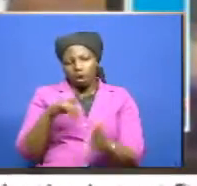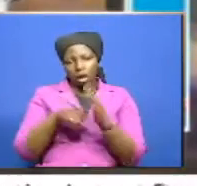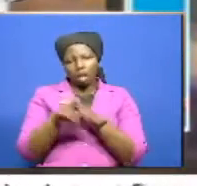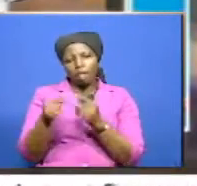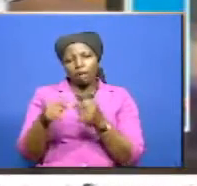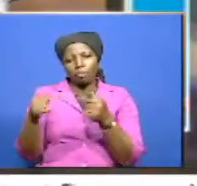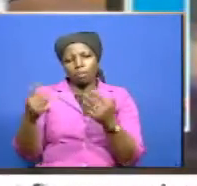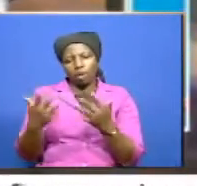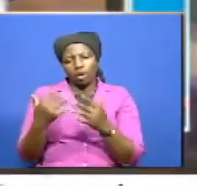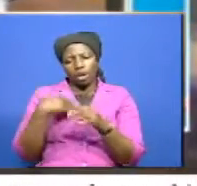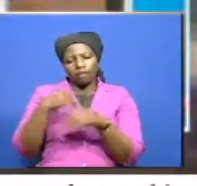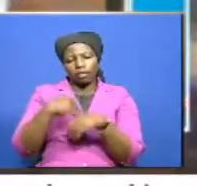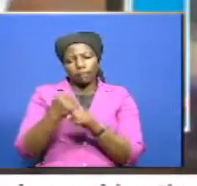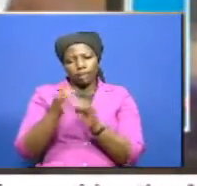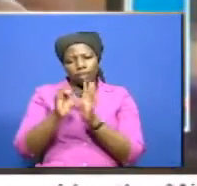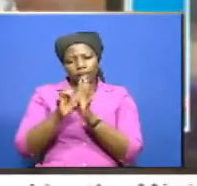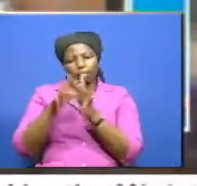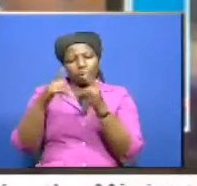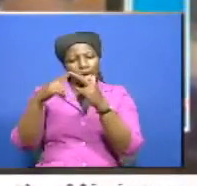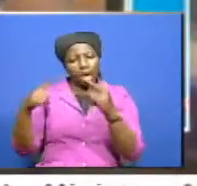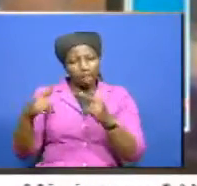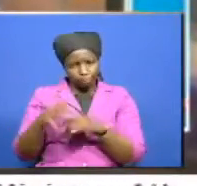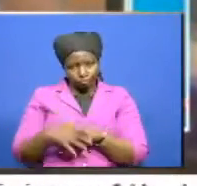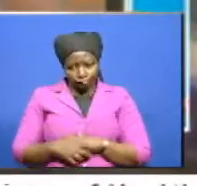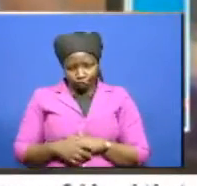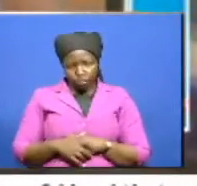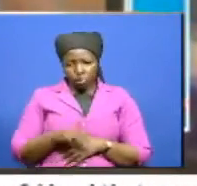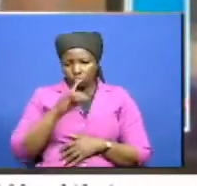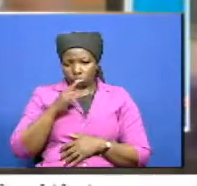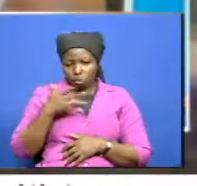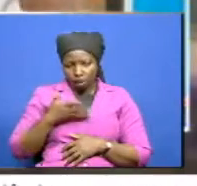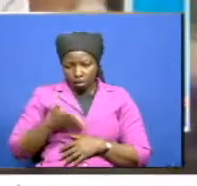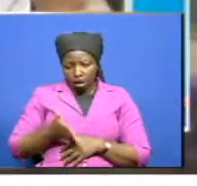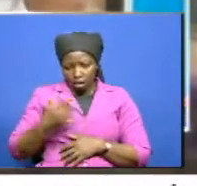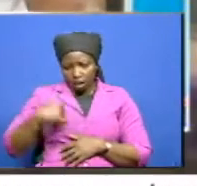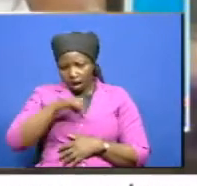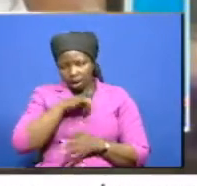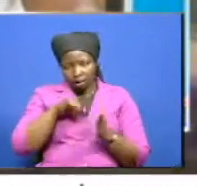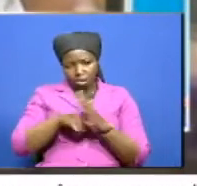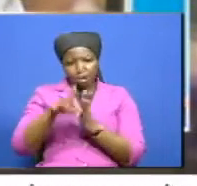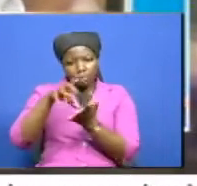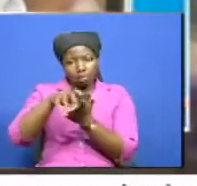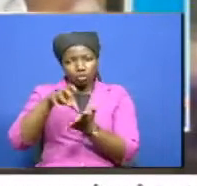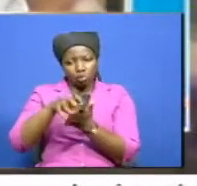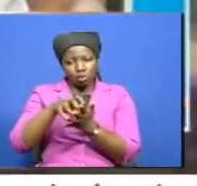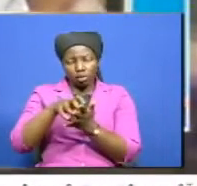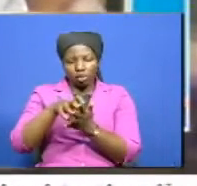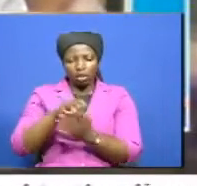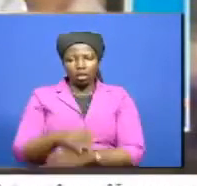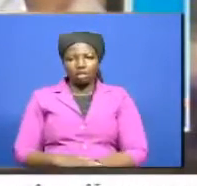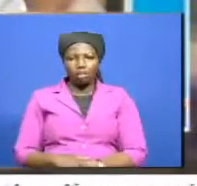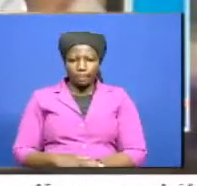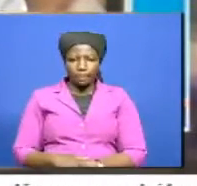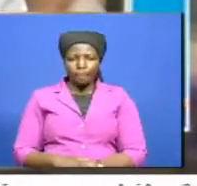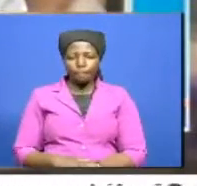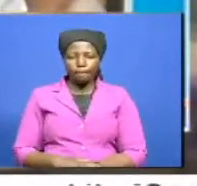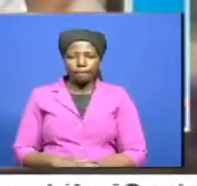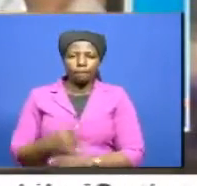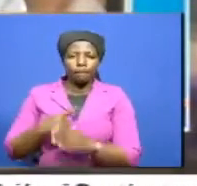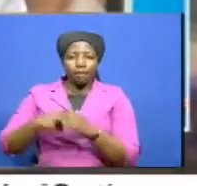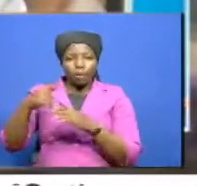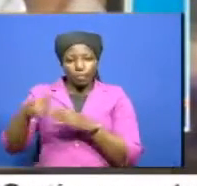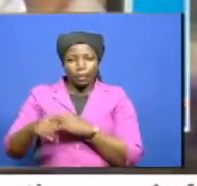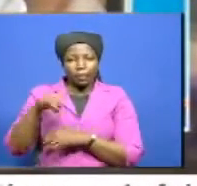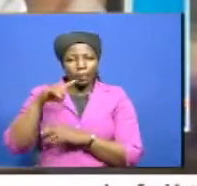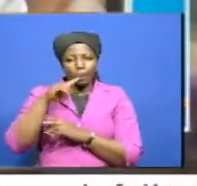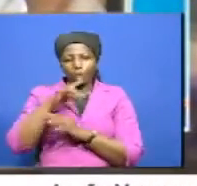created, like in a camp, and say you're always playing. So now we're in that position, what next? And that weekend, as you said, it was tough learning. Mm-hmm. You know what, if